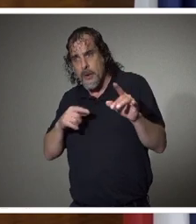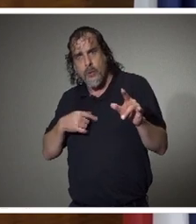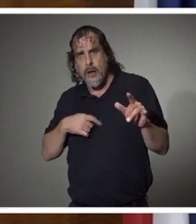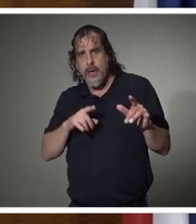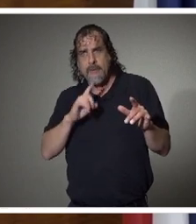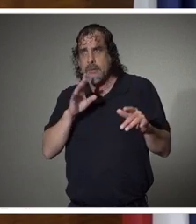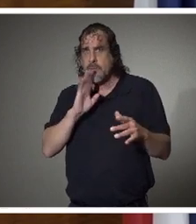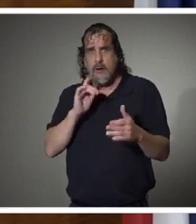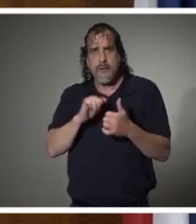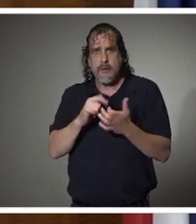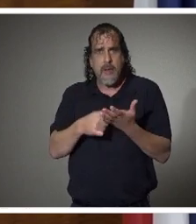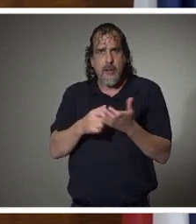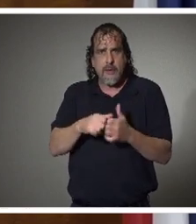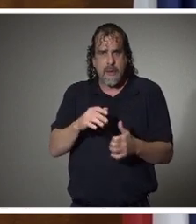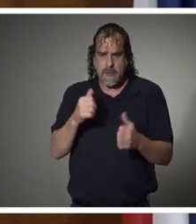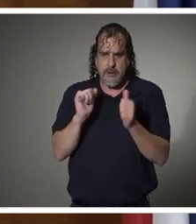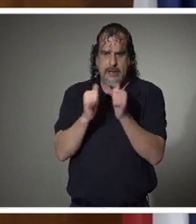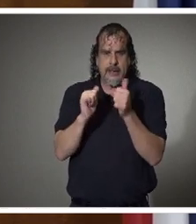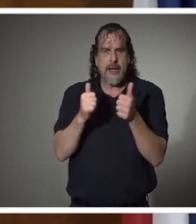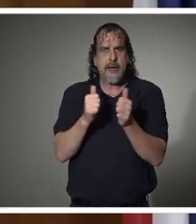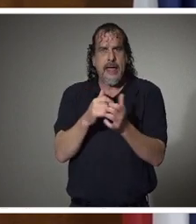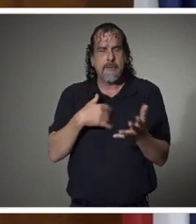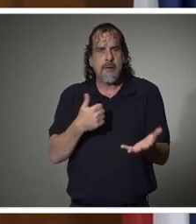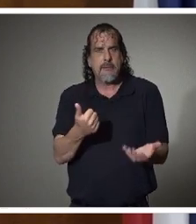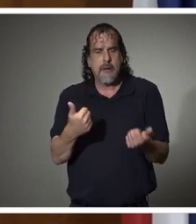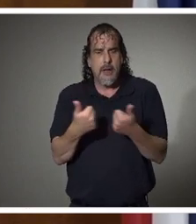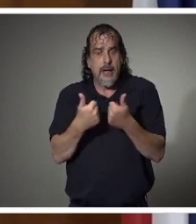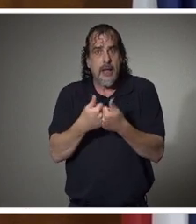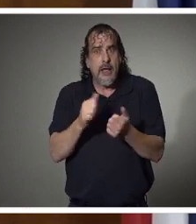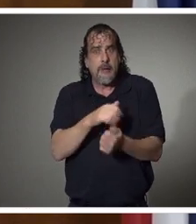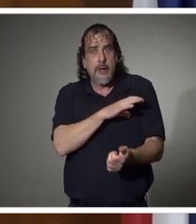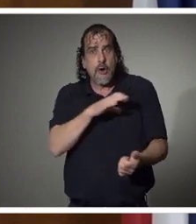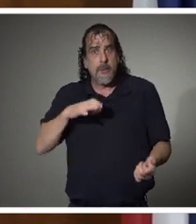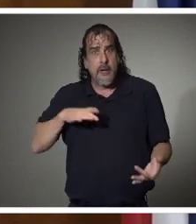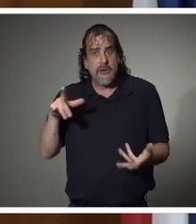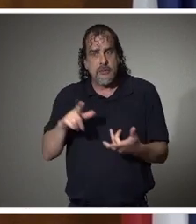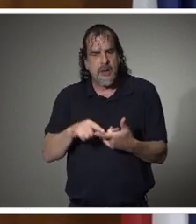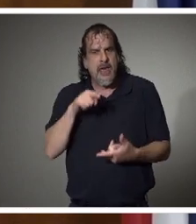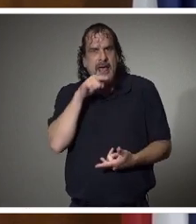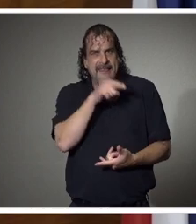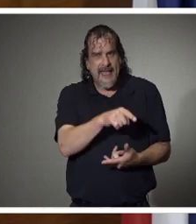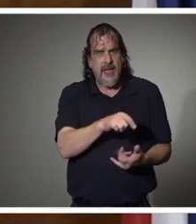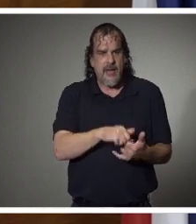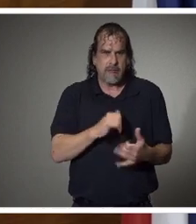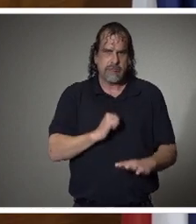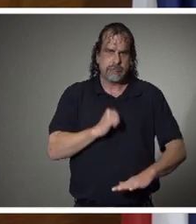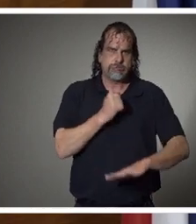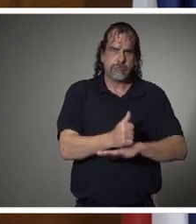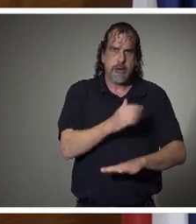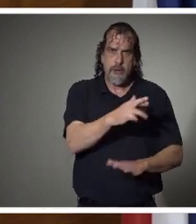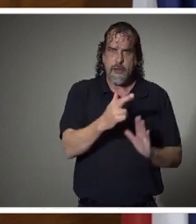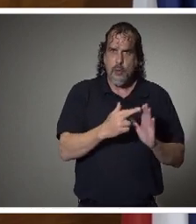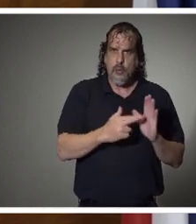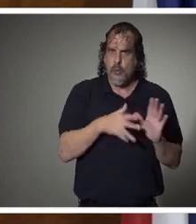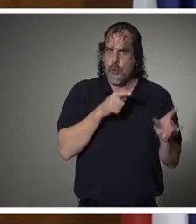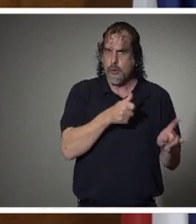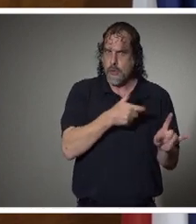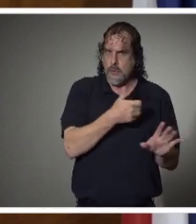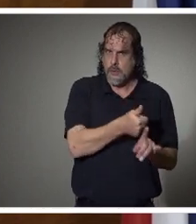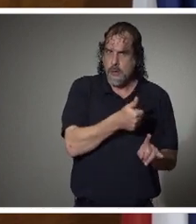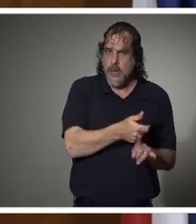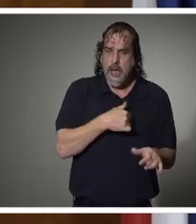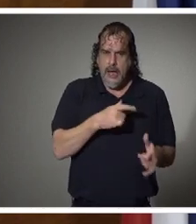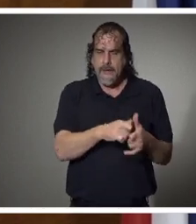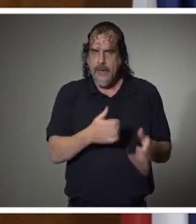and the reason we don't is because the Gaming Commission specifically took action with respect to those entities that they regulate. They did so